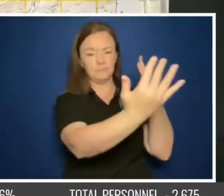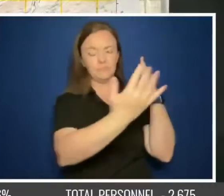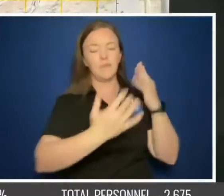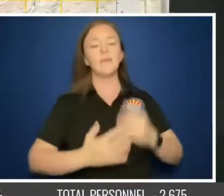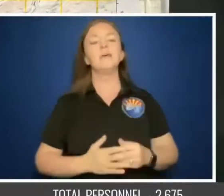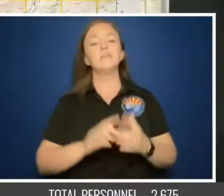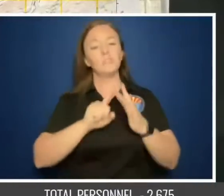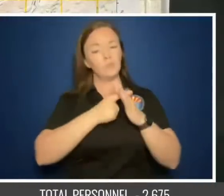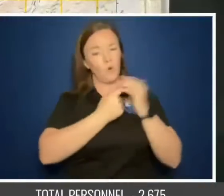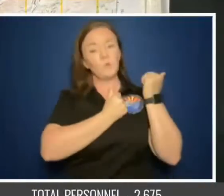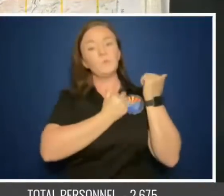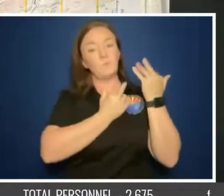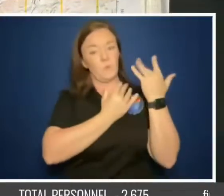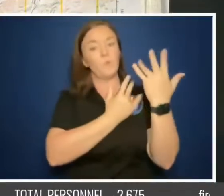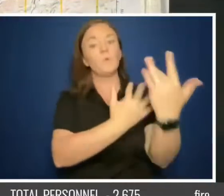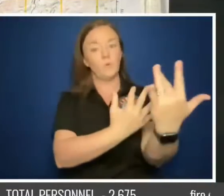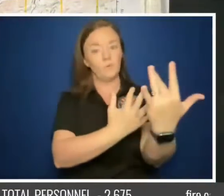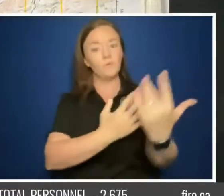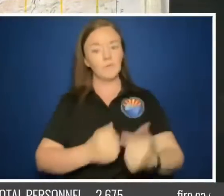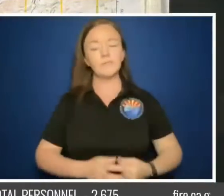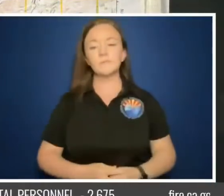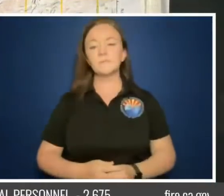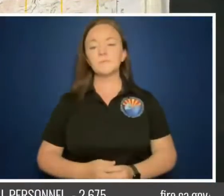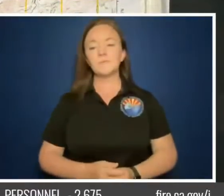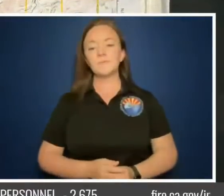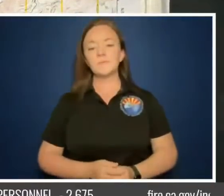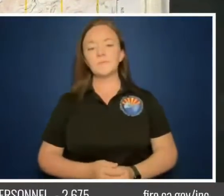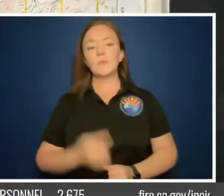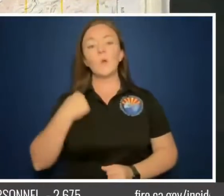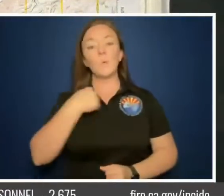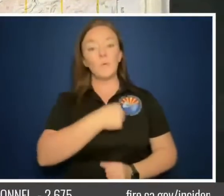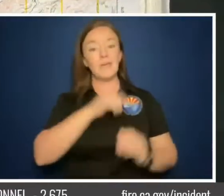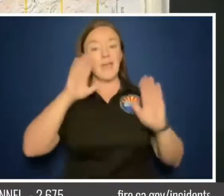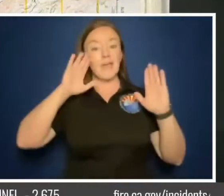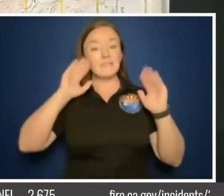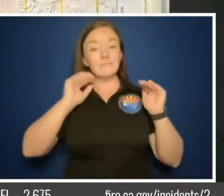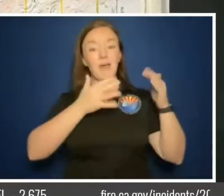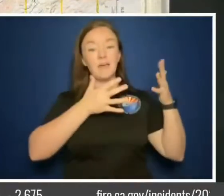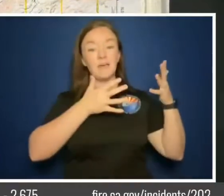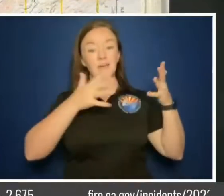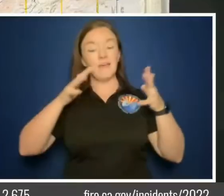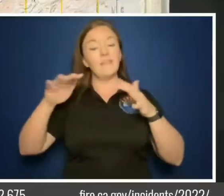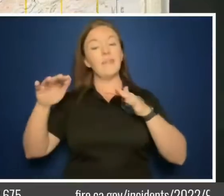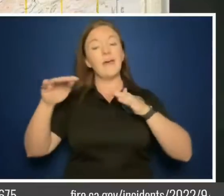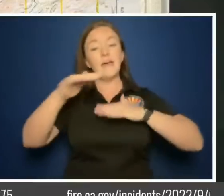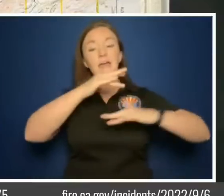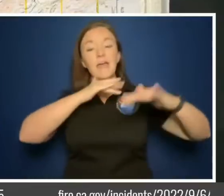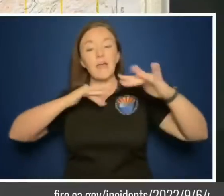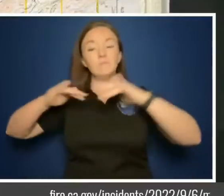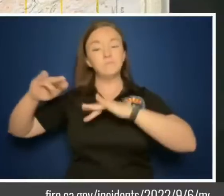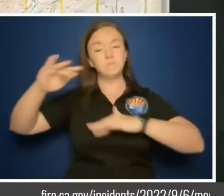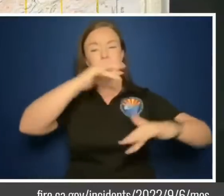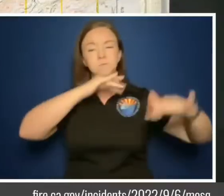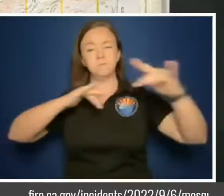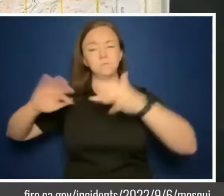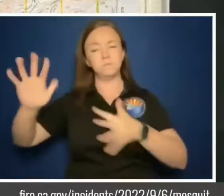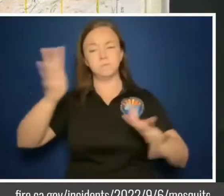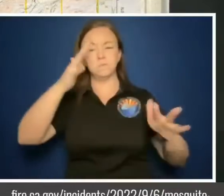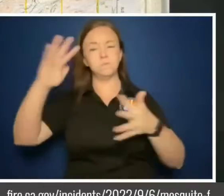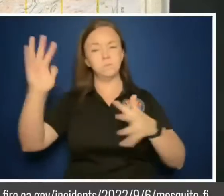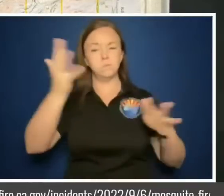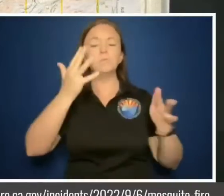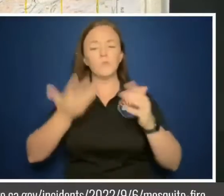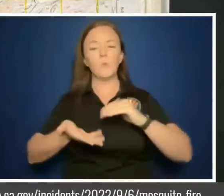have today. We're expecting that airflow to increase a little bit tomorrow and especially into Wednesday, so we're expecting a little bit